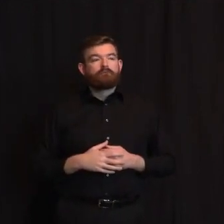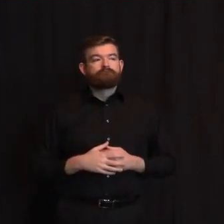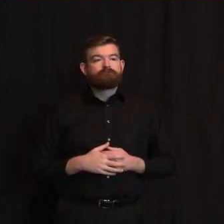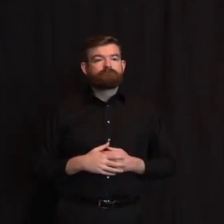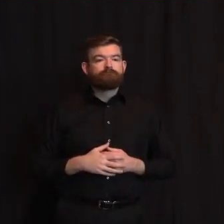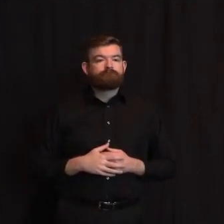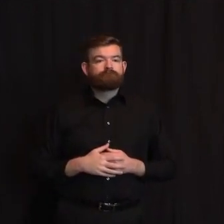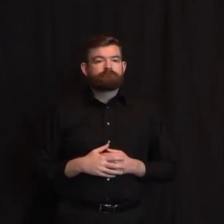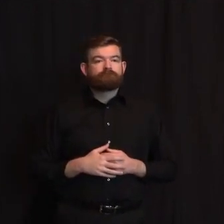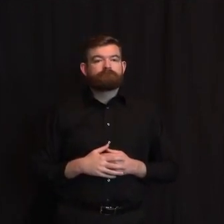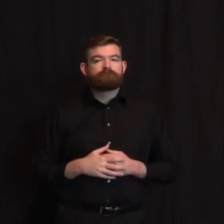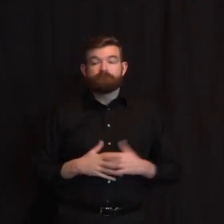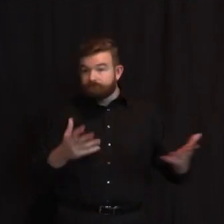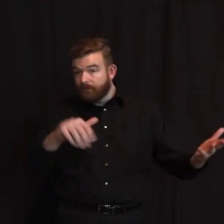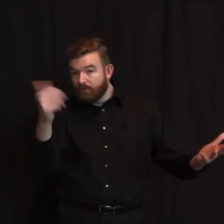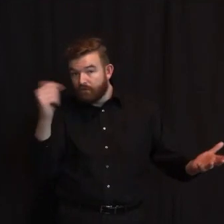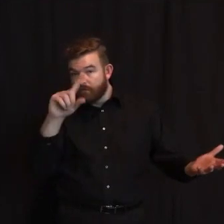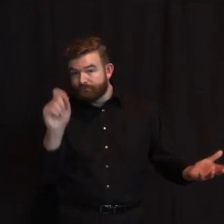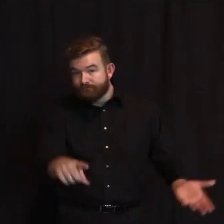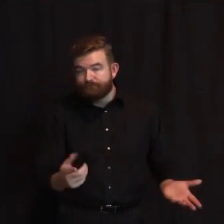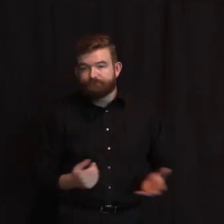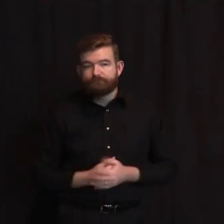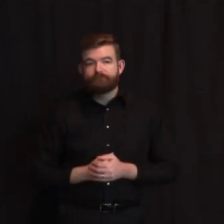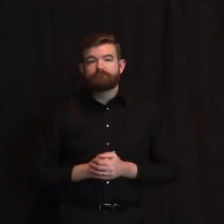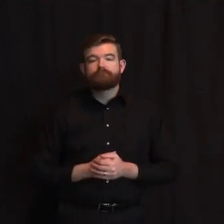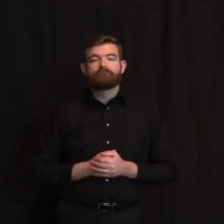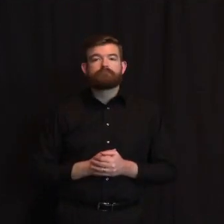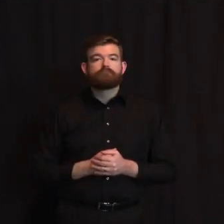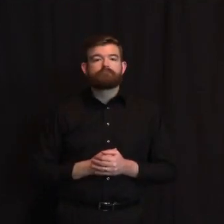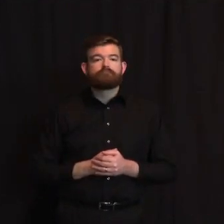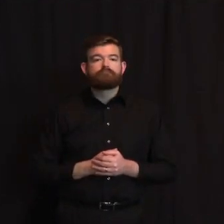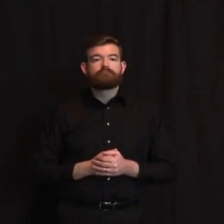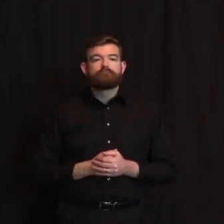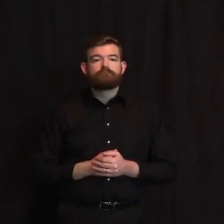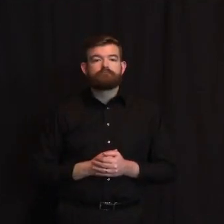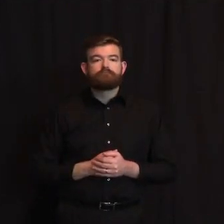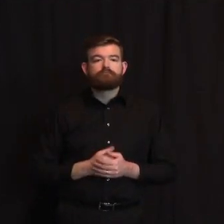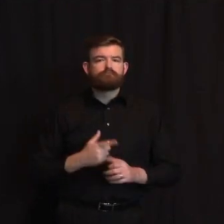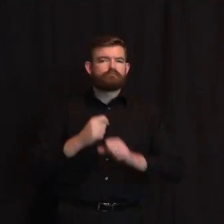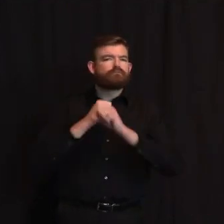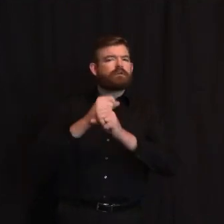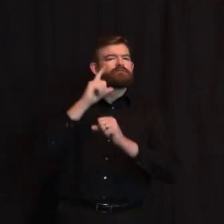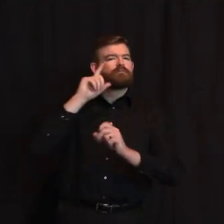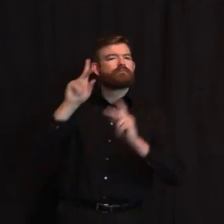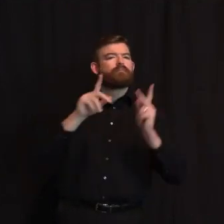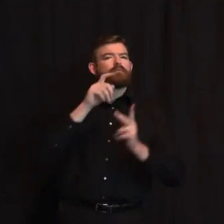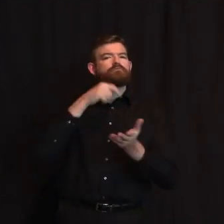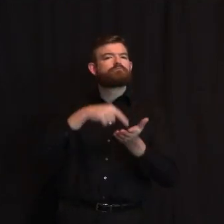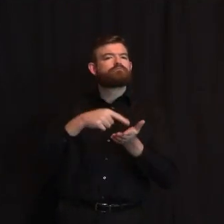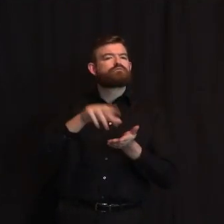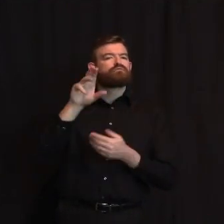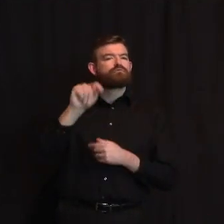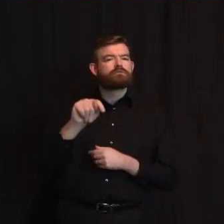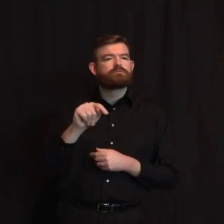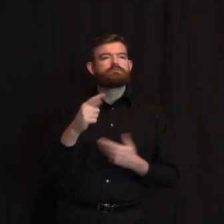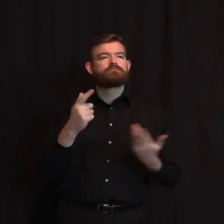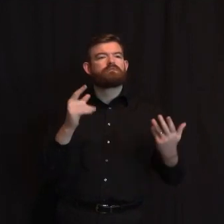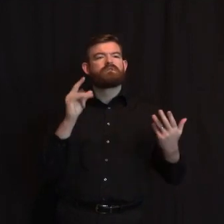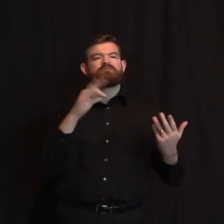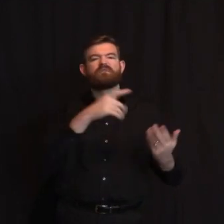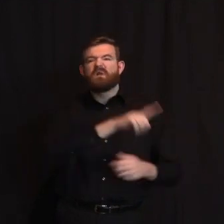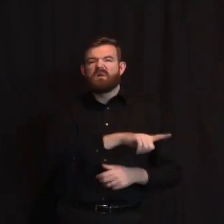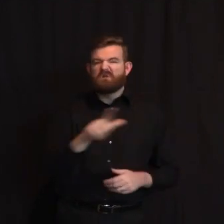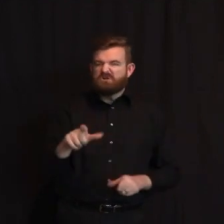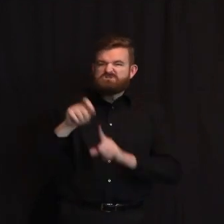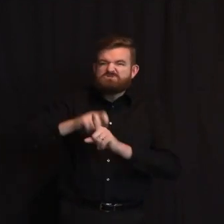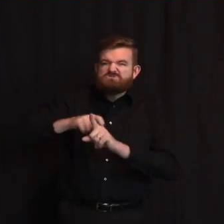add? Hold on one sec. One, any protections for renters who are screwing with residents and saying you have to pay me now?